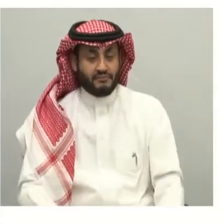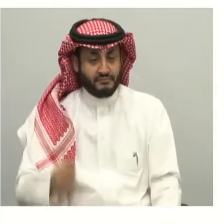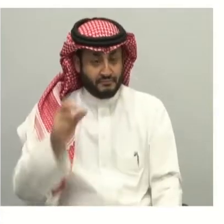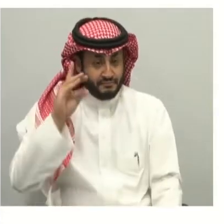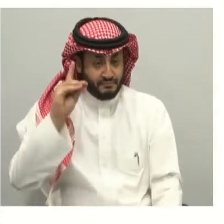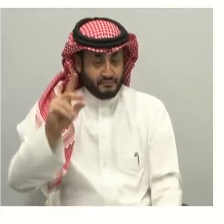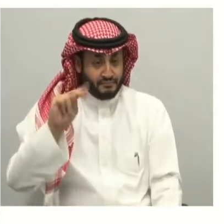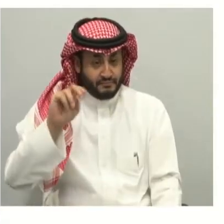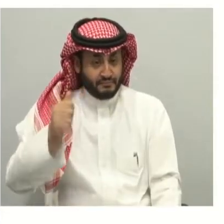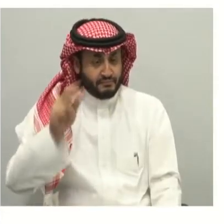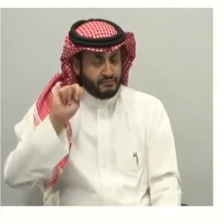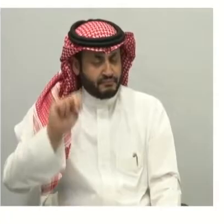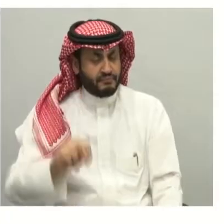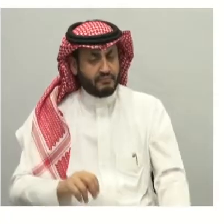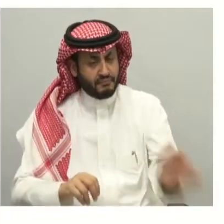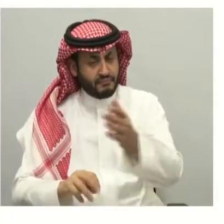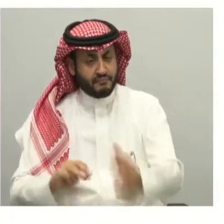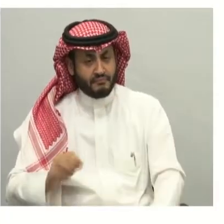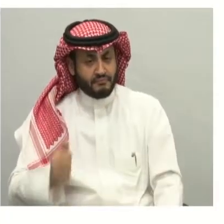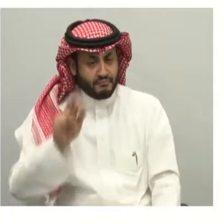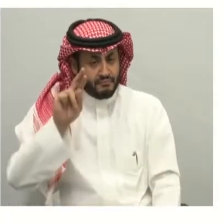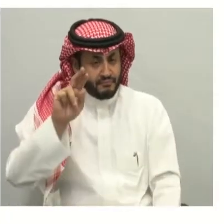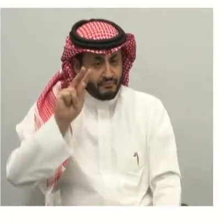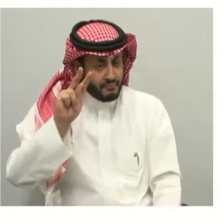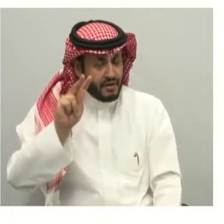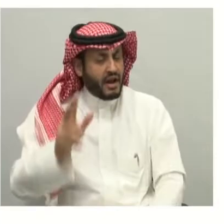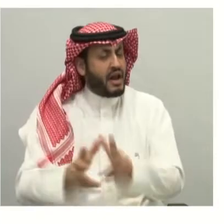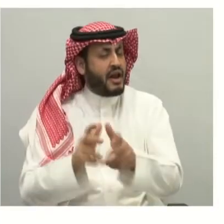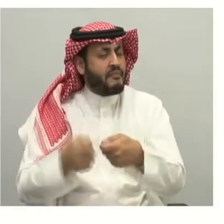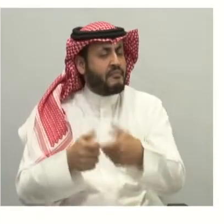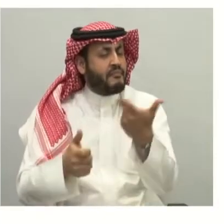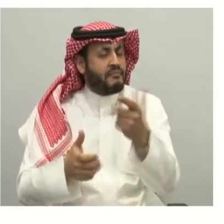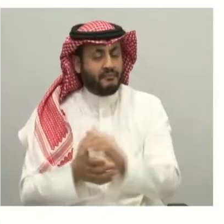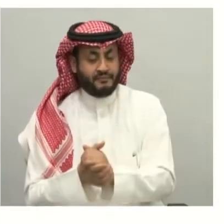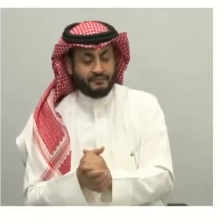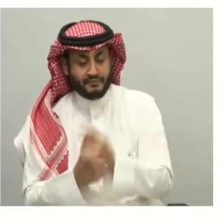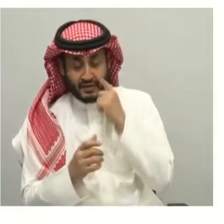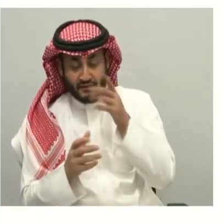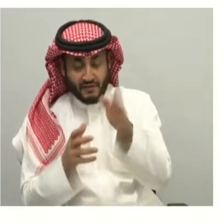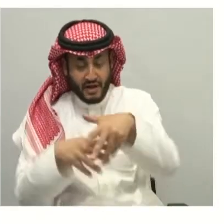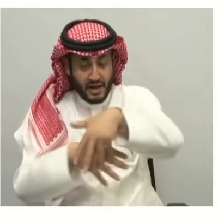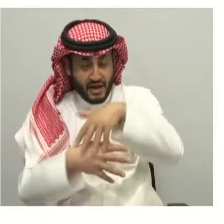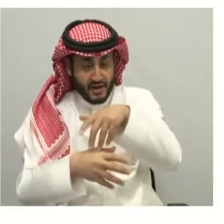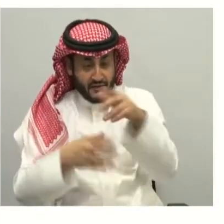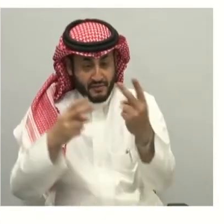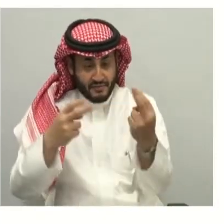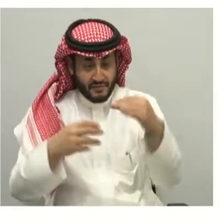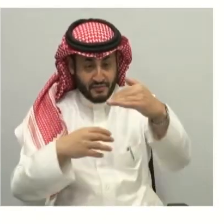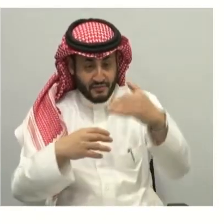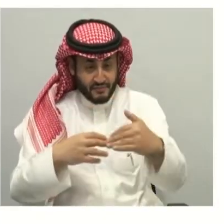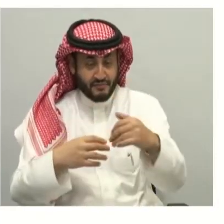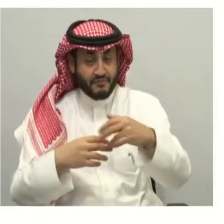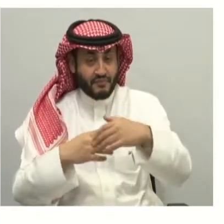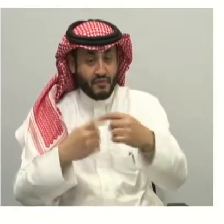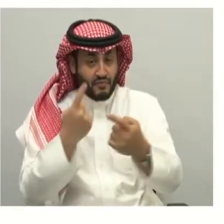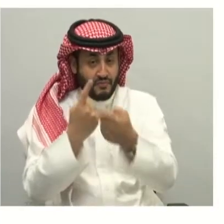each person say. So have a look at this chart. So it is divided to two persons. The first one is Adnan and